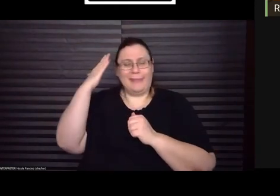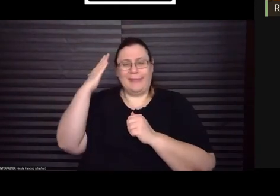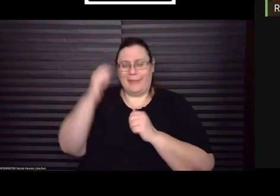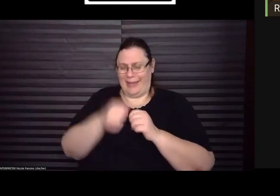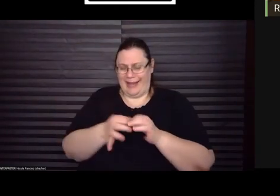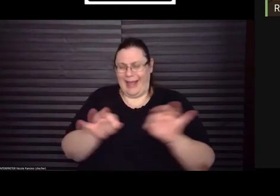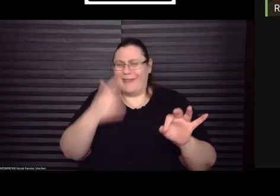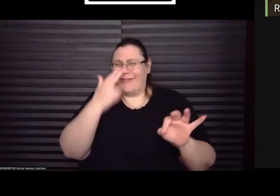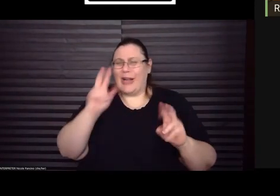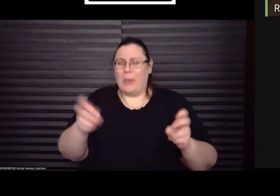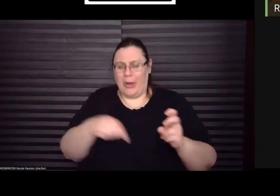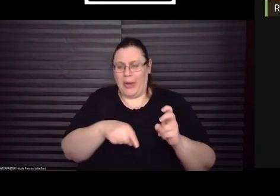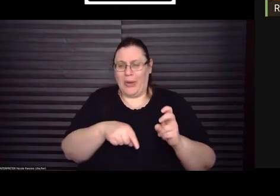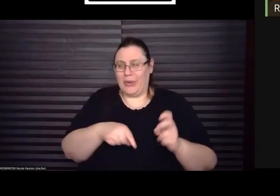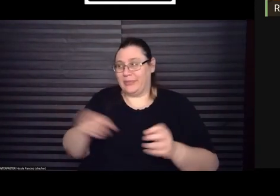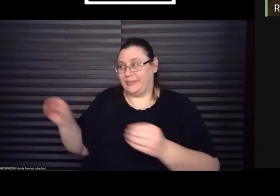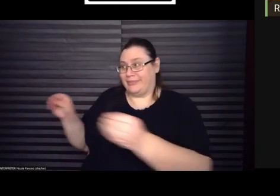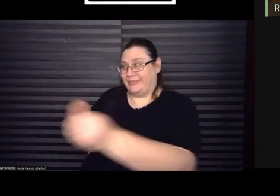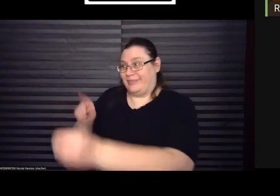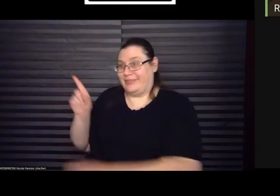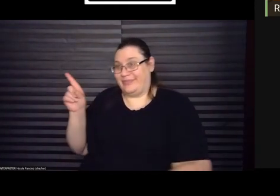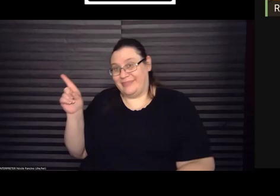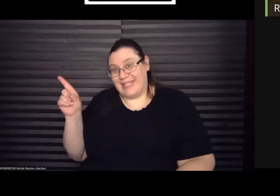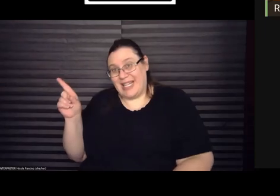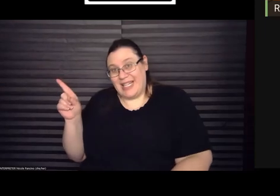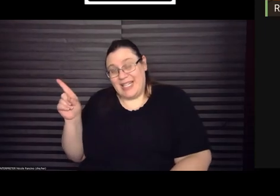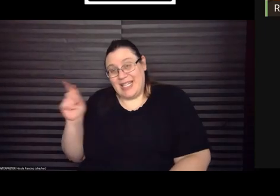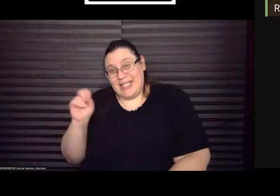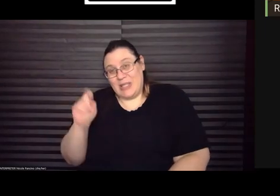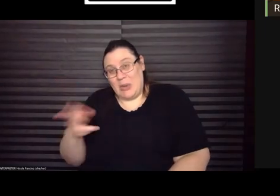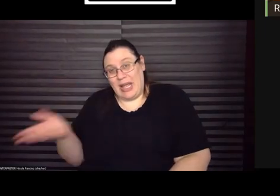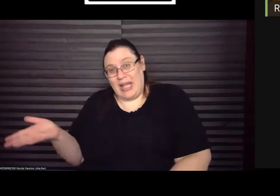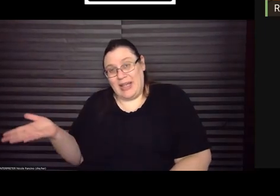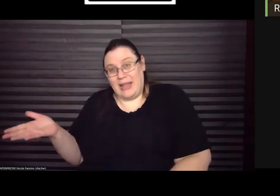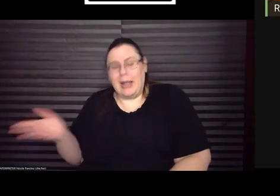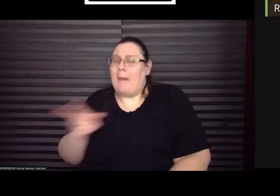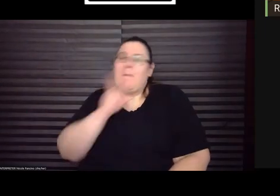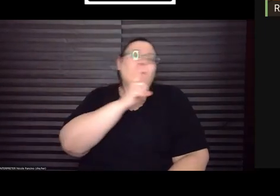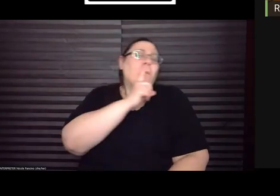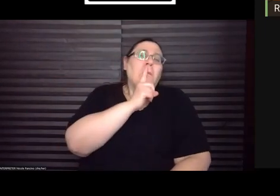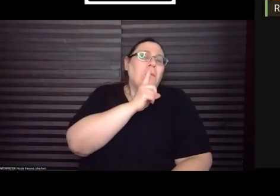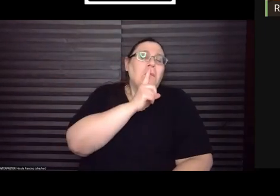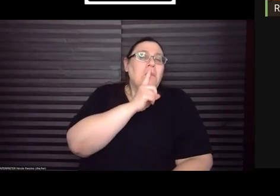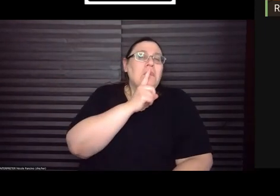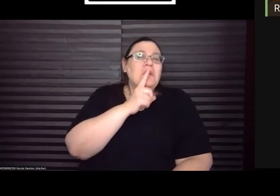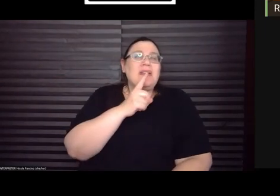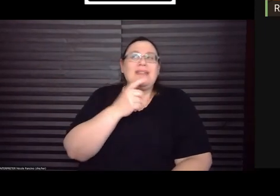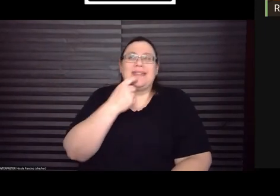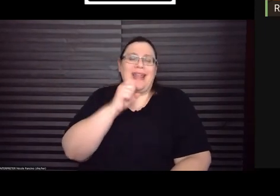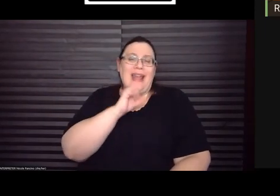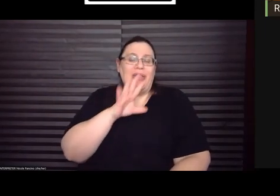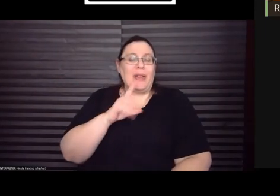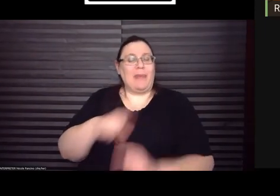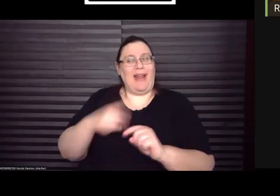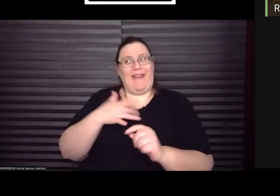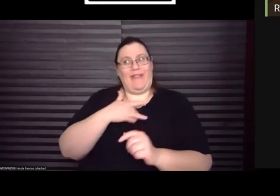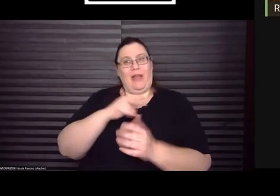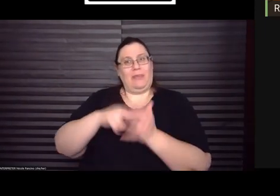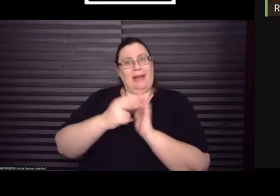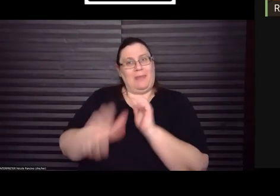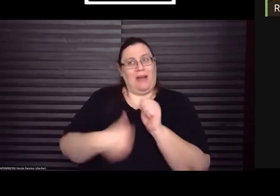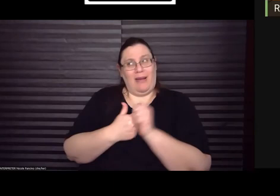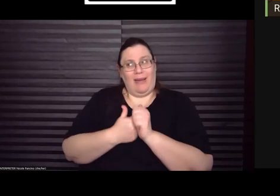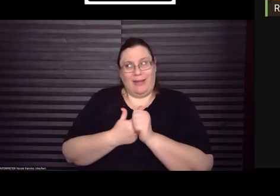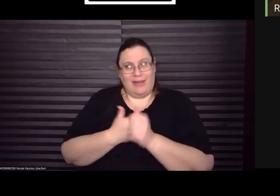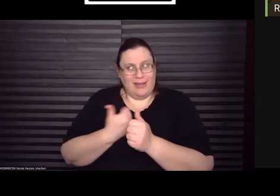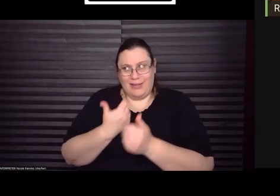funny caption under it. And she was like, it's okay. It's like, all, I mean, she didn't say like, but I felt like what she was saying was